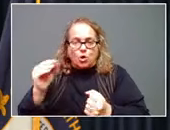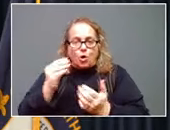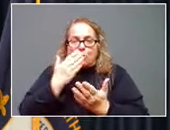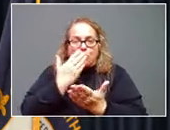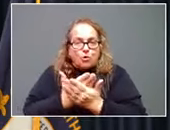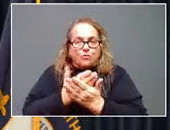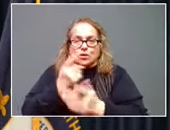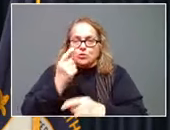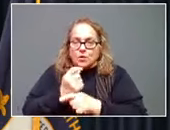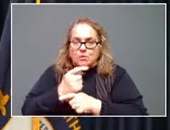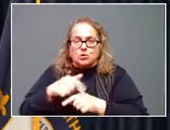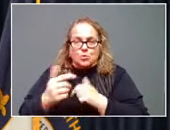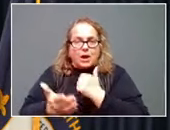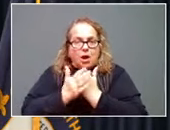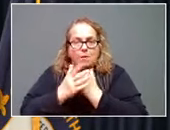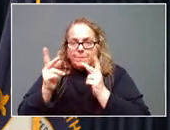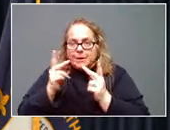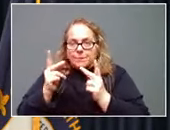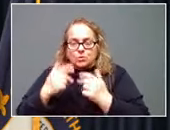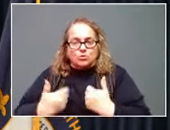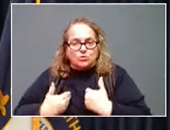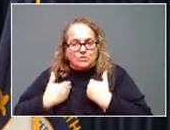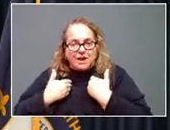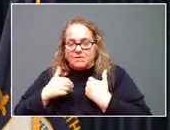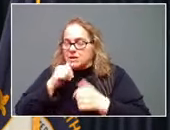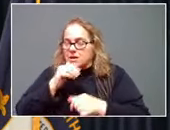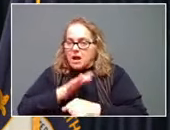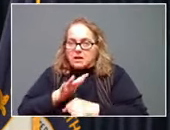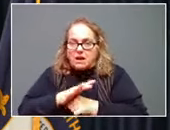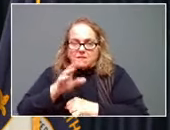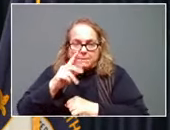survive this. We didn't have enough PPE for our